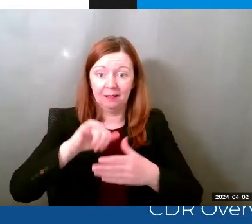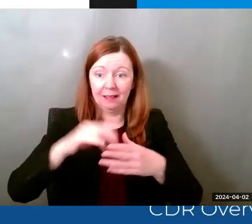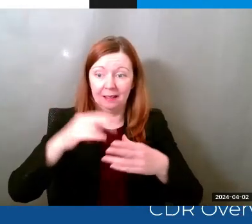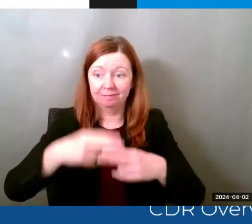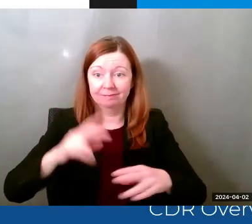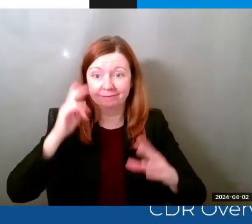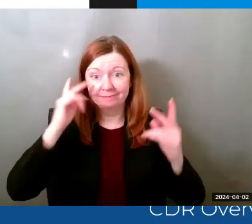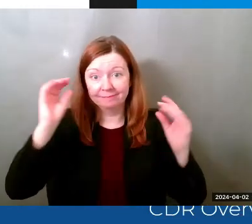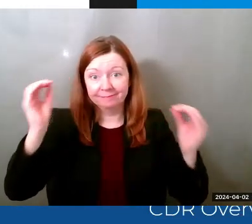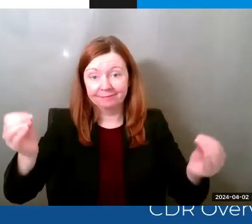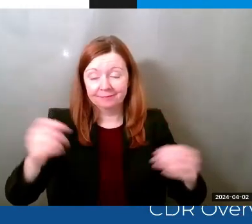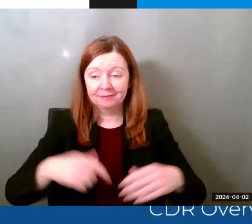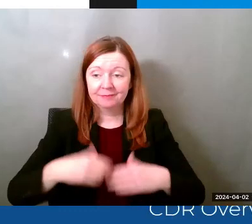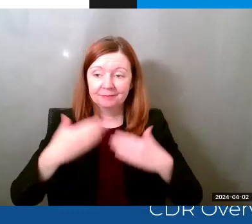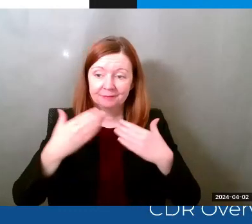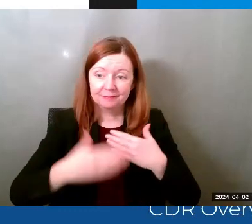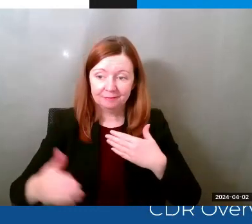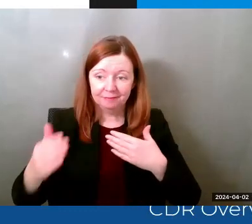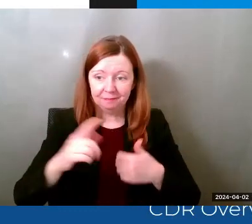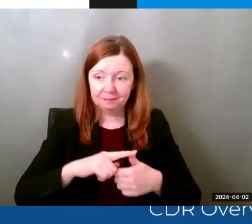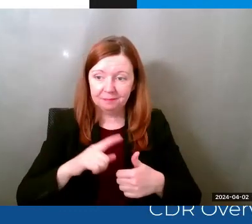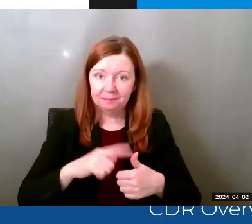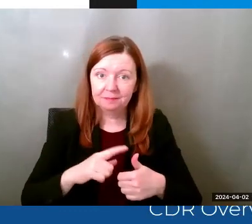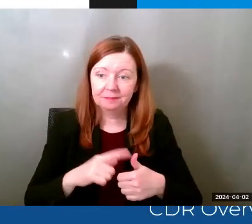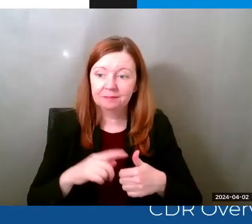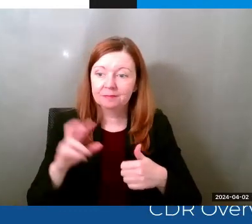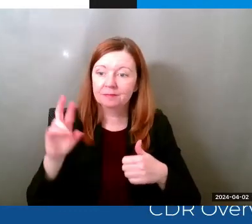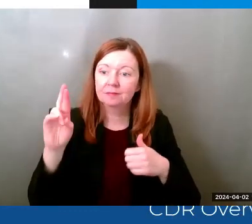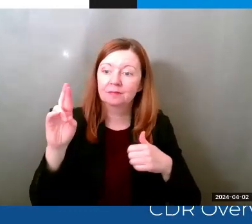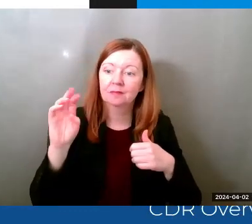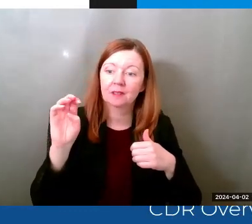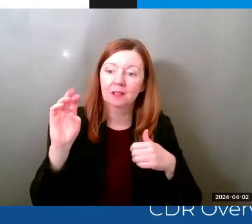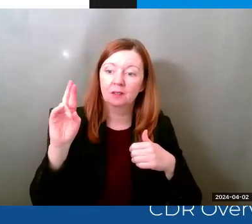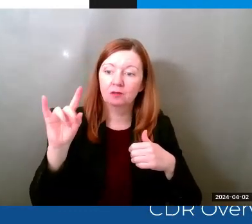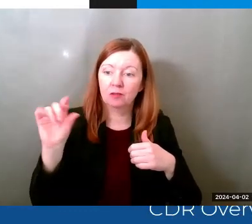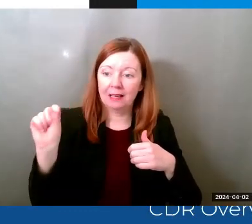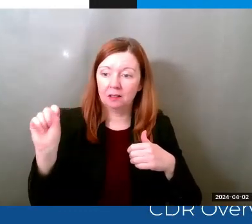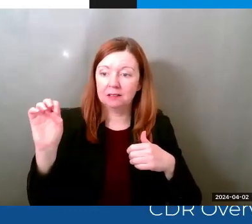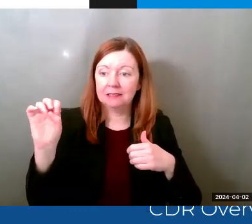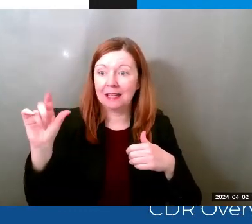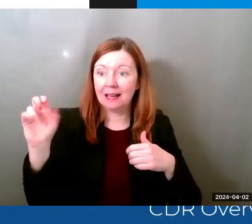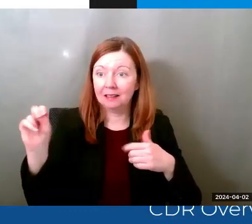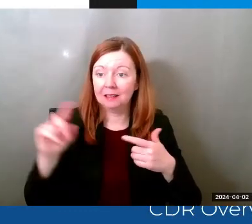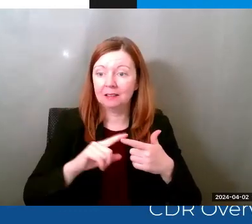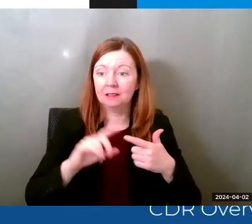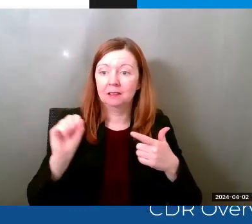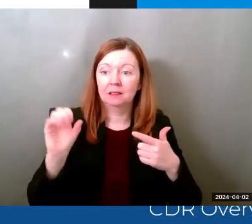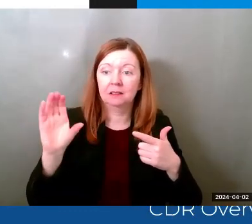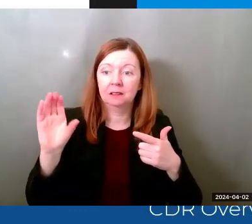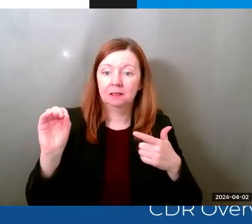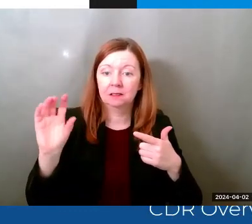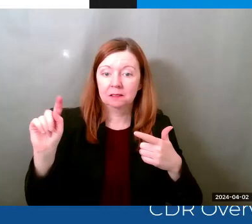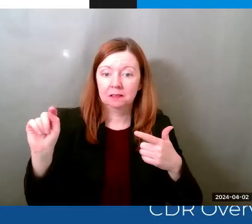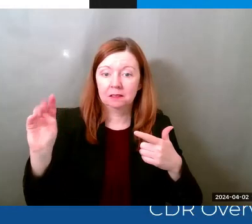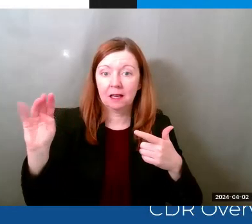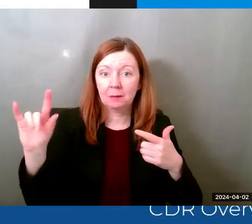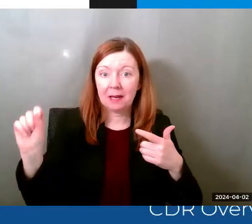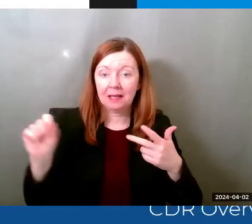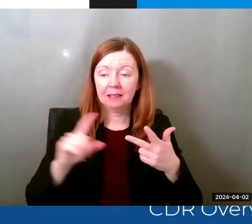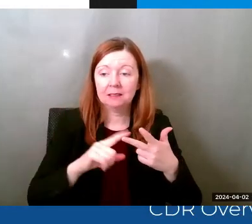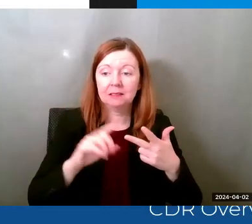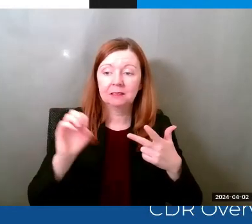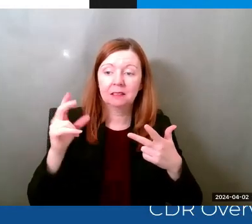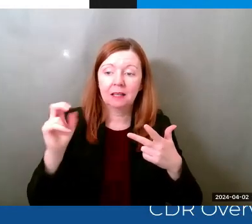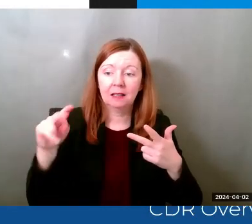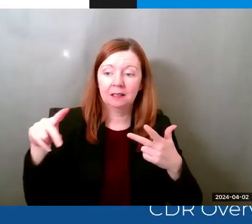Seeing none, I'll continue. Reynolds Ellen, Scott Mattis, Alan Petty,